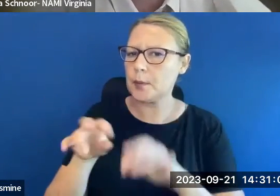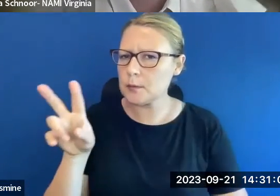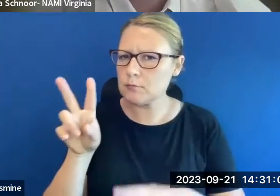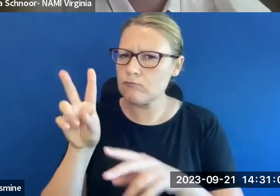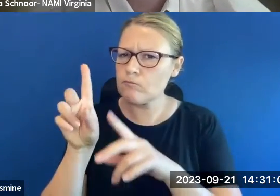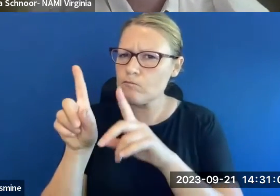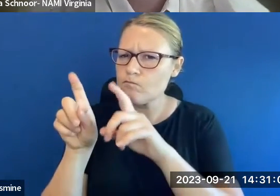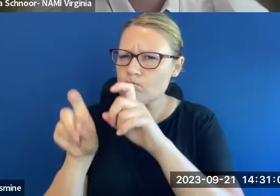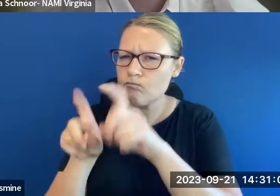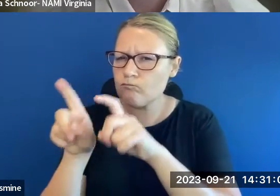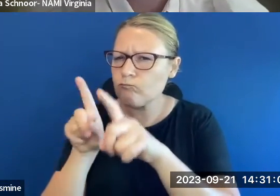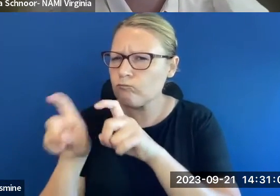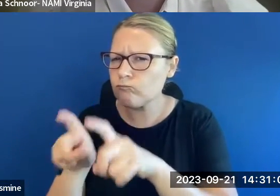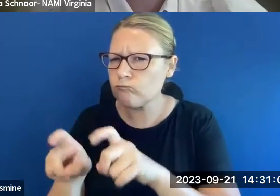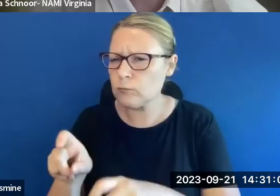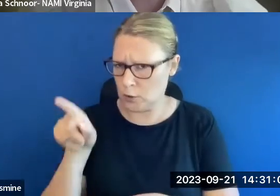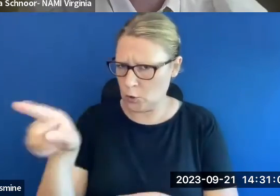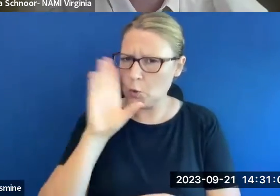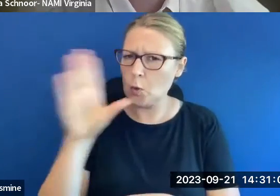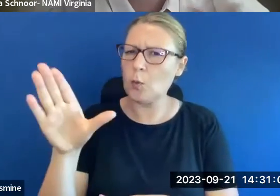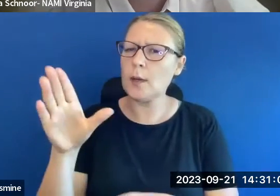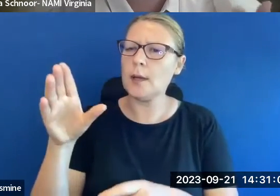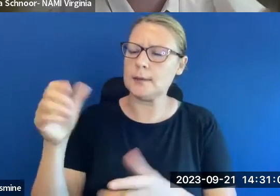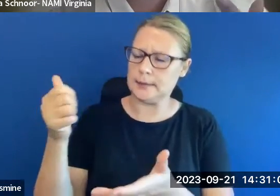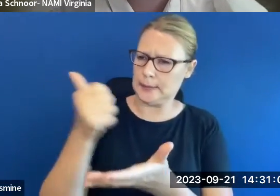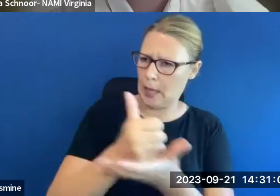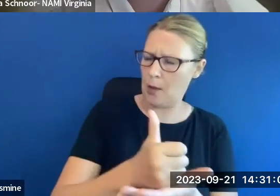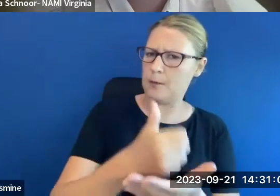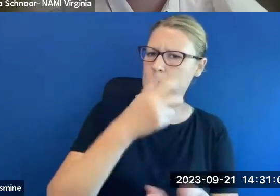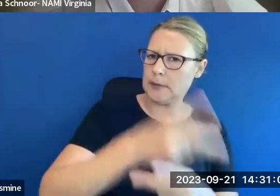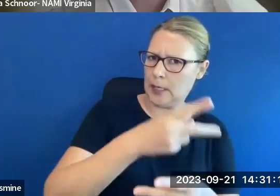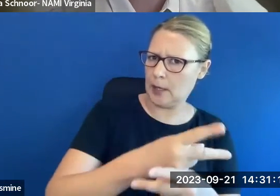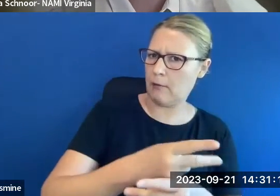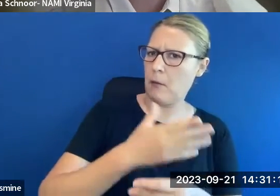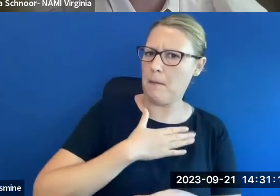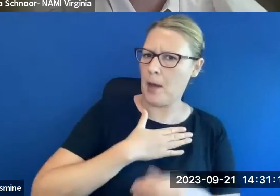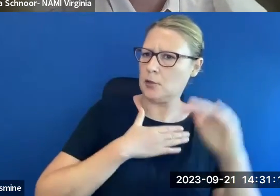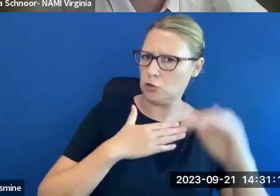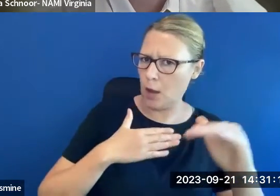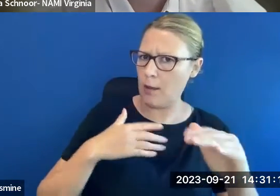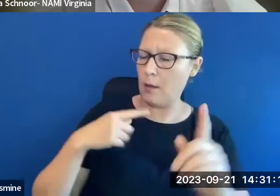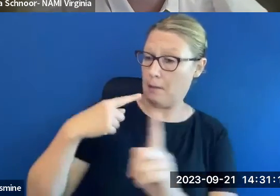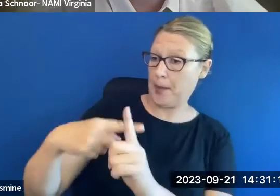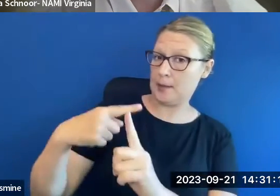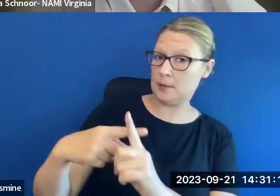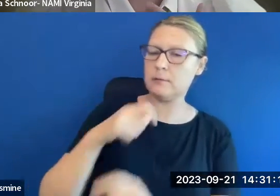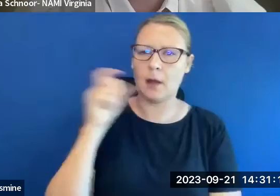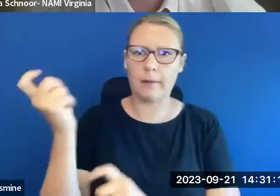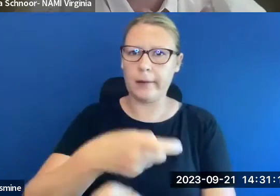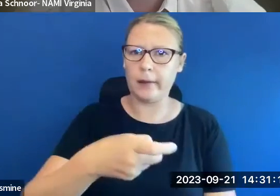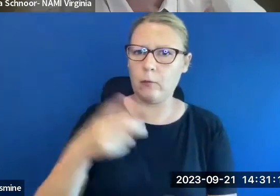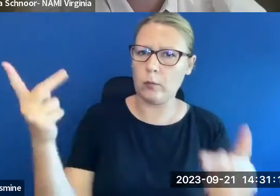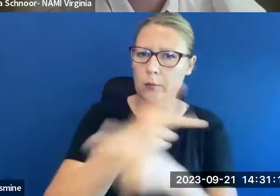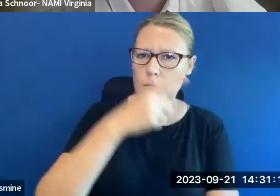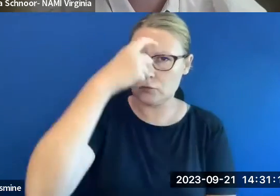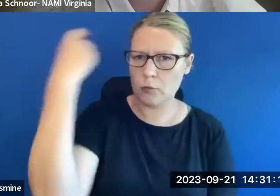be taken care of in a way that is positive and hopefully not traumatic to them. You know, you don't want to increase whatever